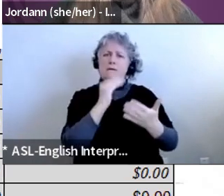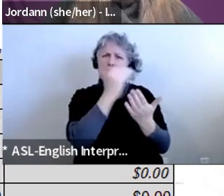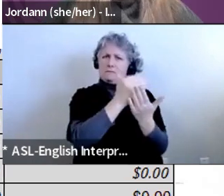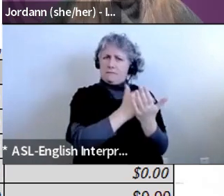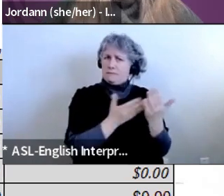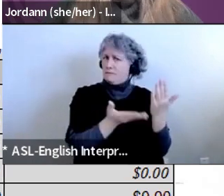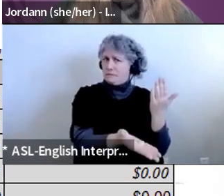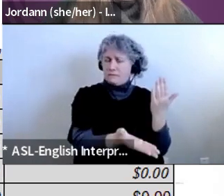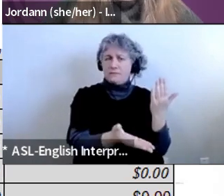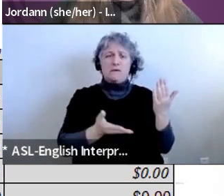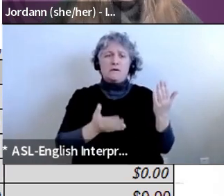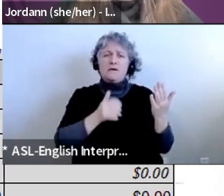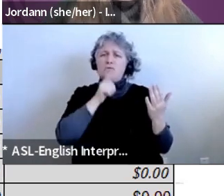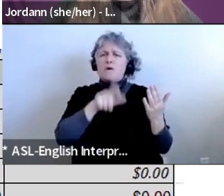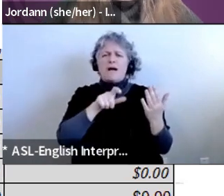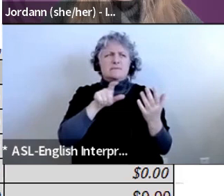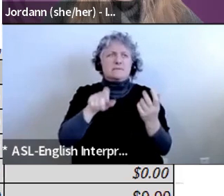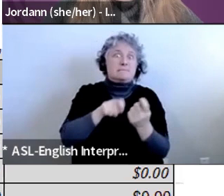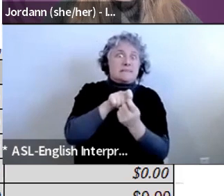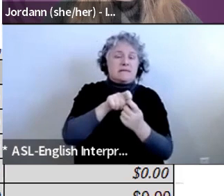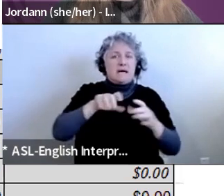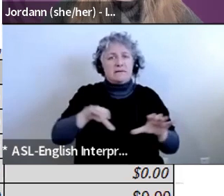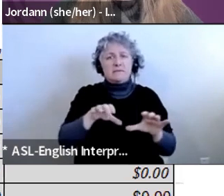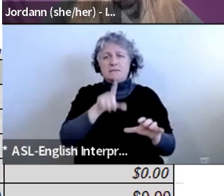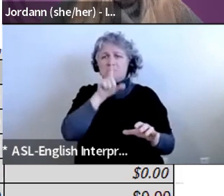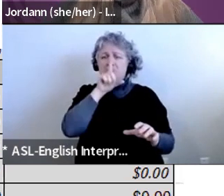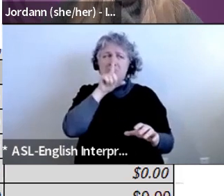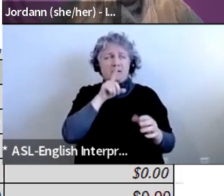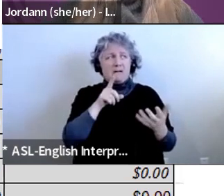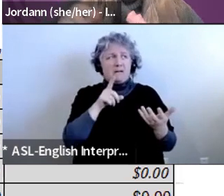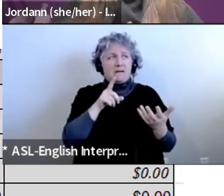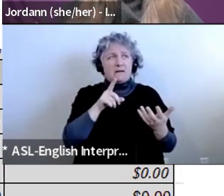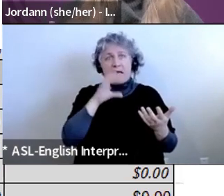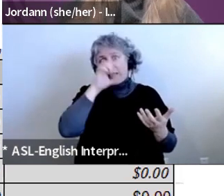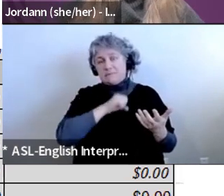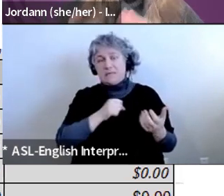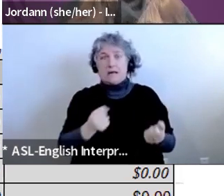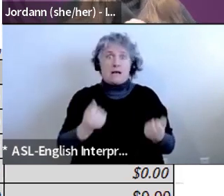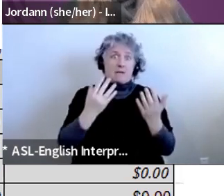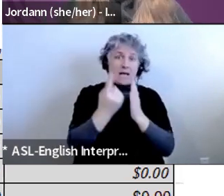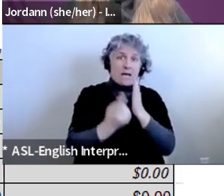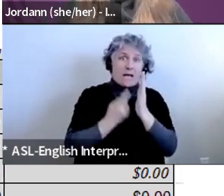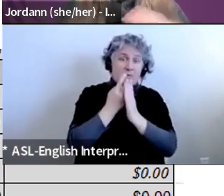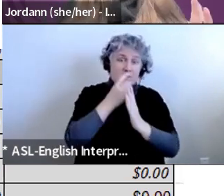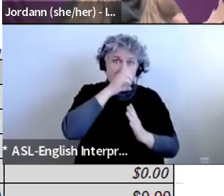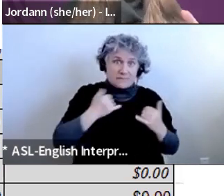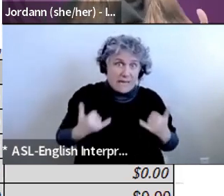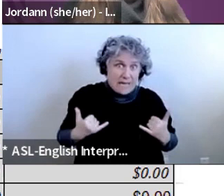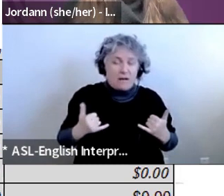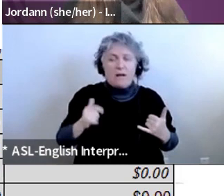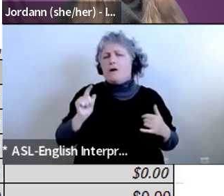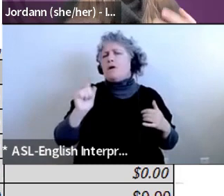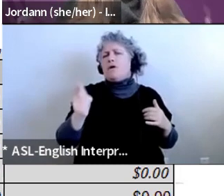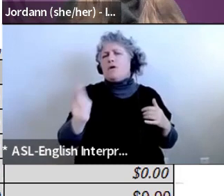You don't need to indicate a really specific activity. You do not need to estimate the number of hours here at this time. That will be